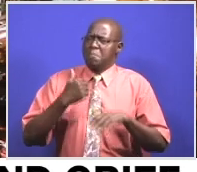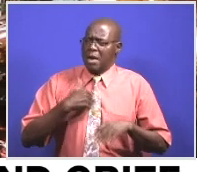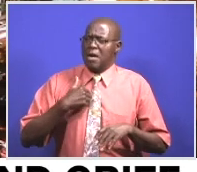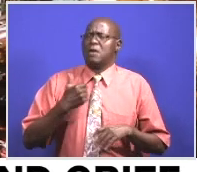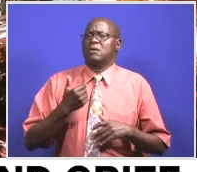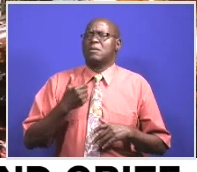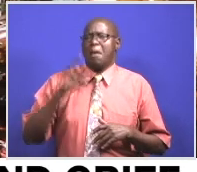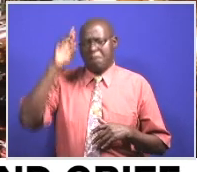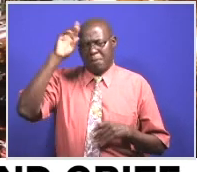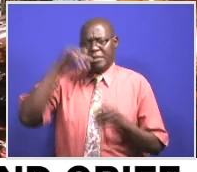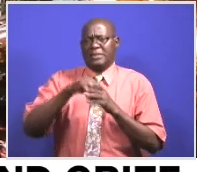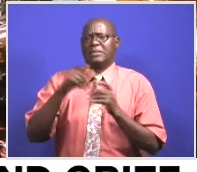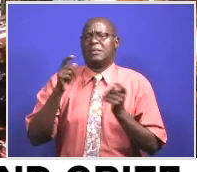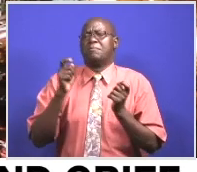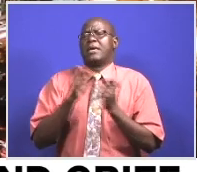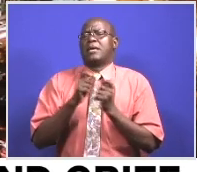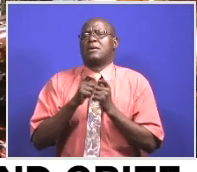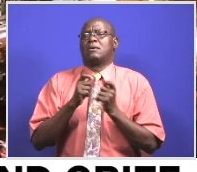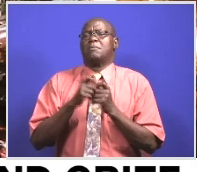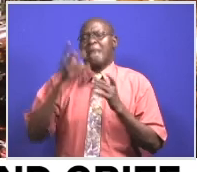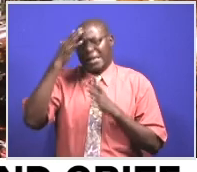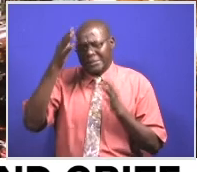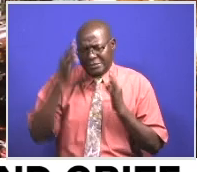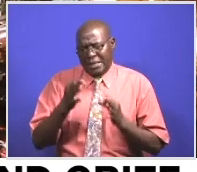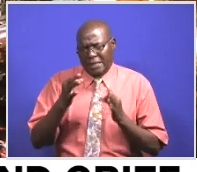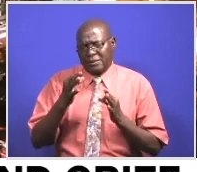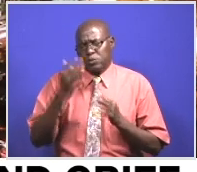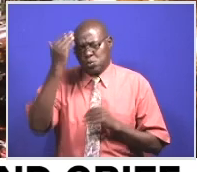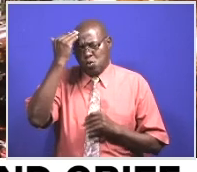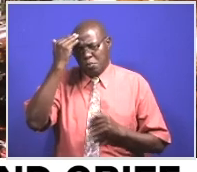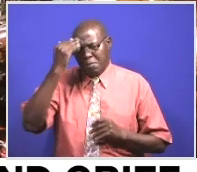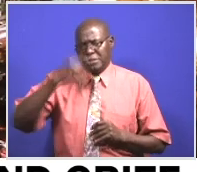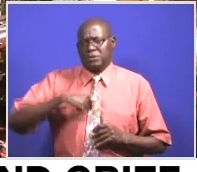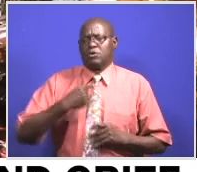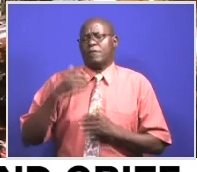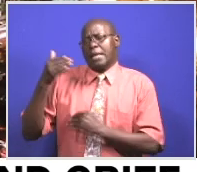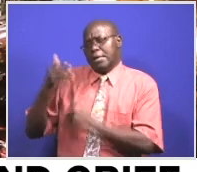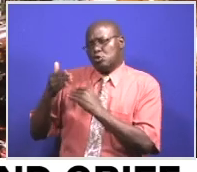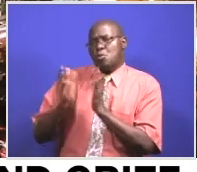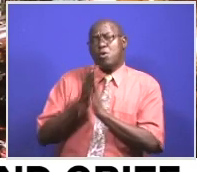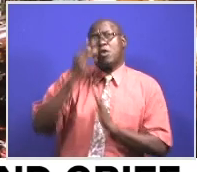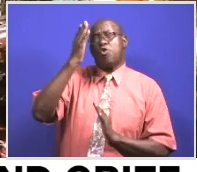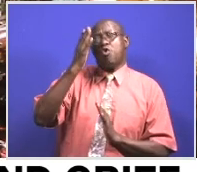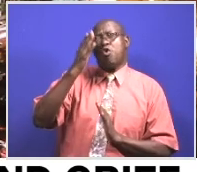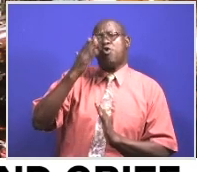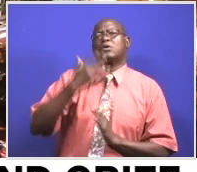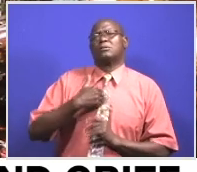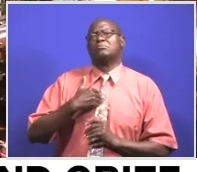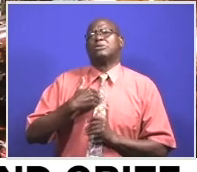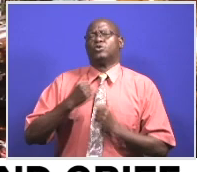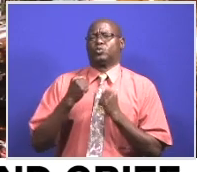I started to know myself. My relationship with God becomes strong and strong because I was like, God, heal my pain.